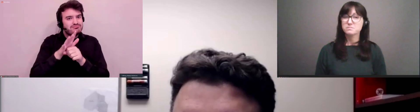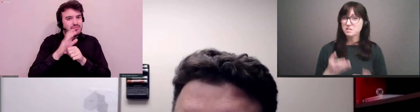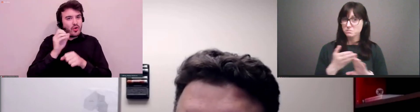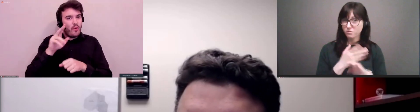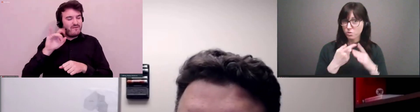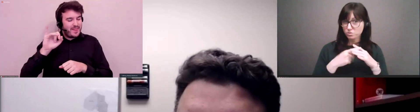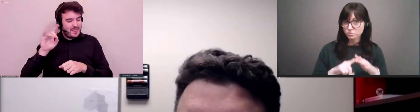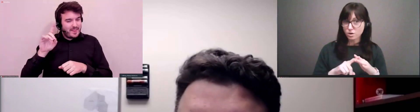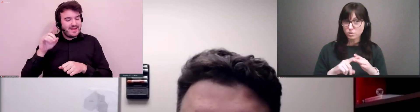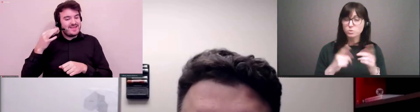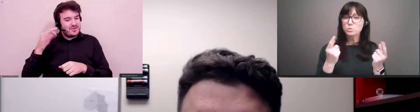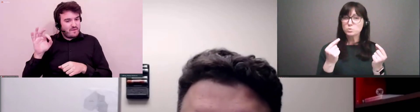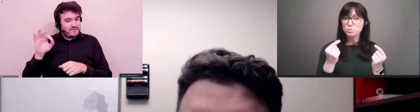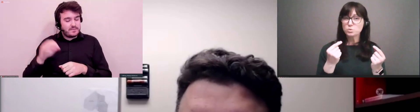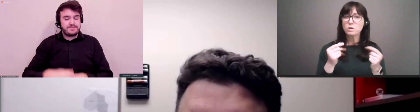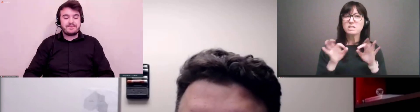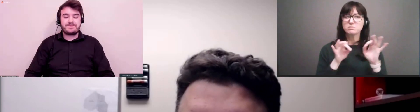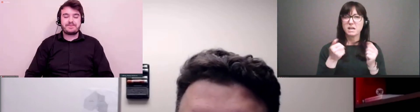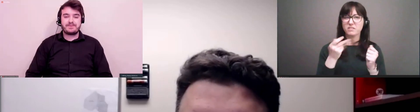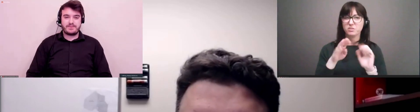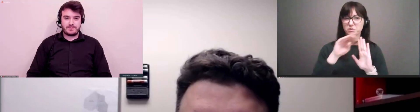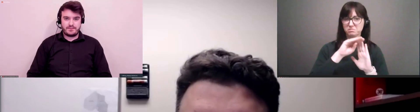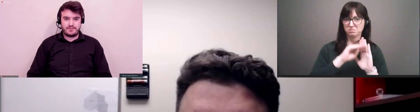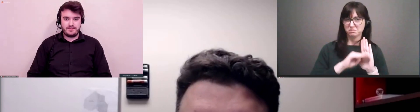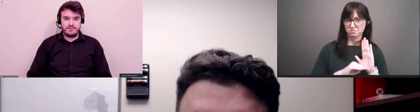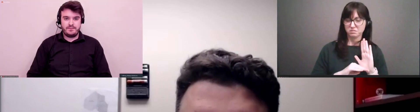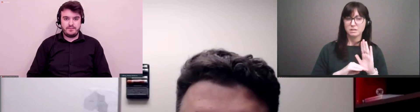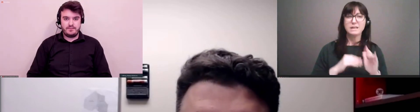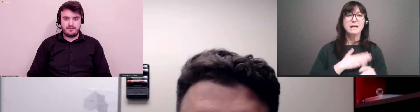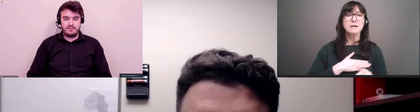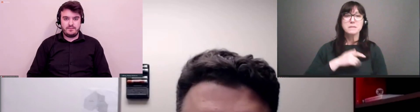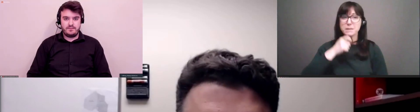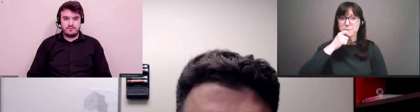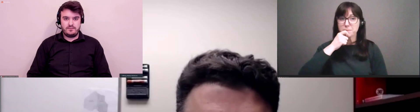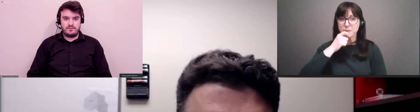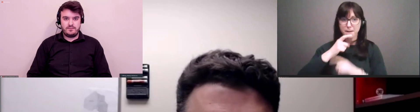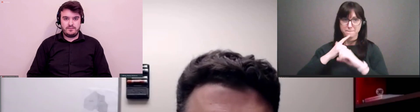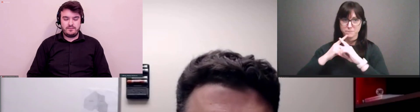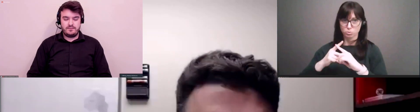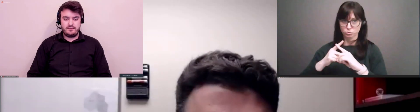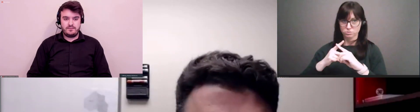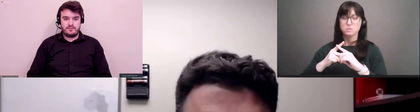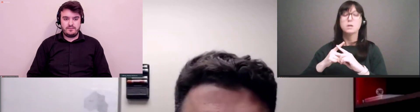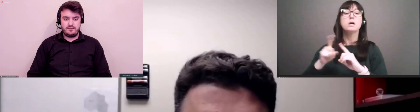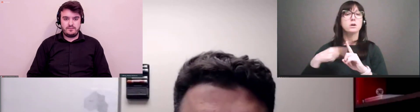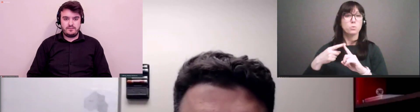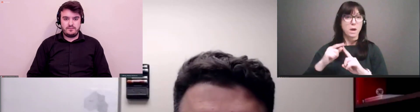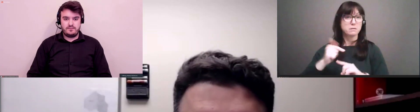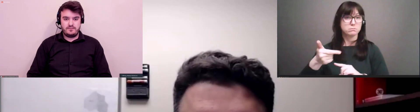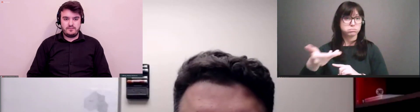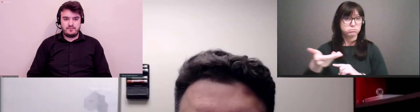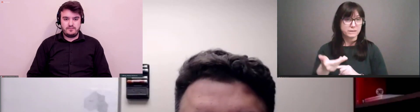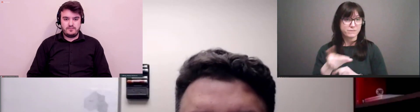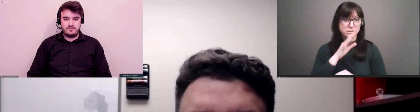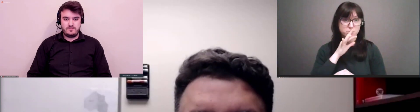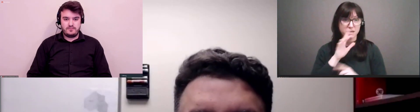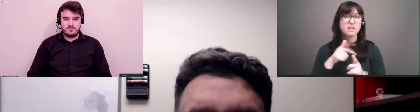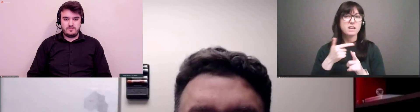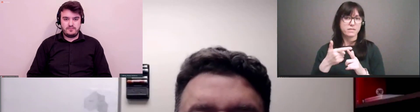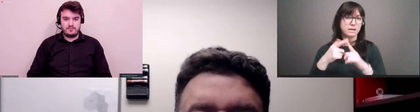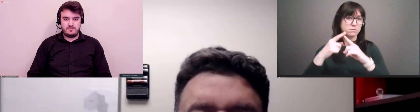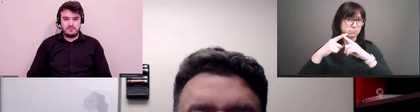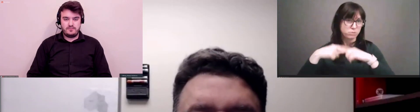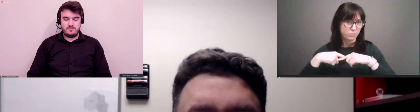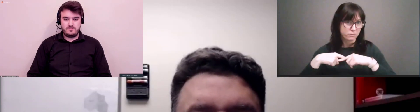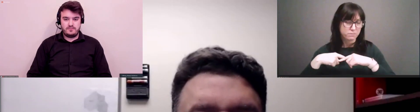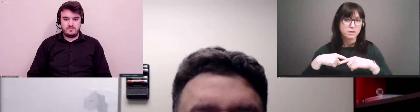I'd like to go over a few items. A reminder to place your microphone on mute until I invite you to speak or to ask your question. To view